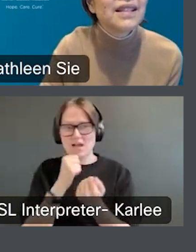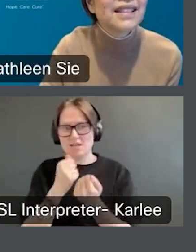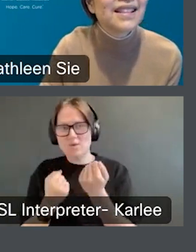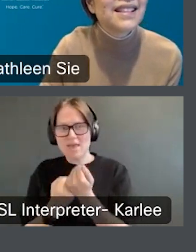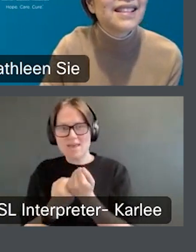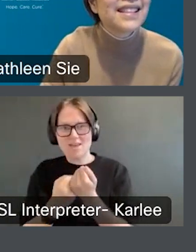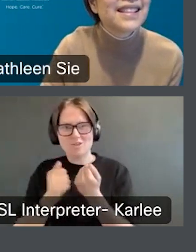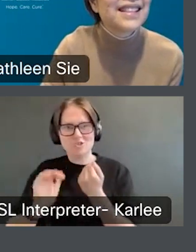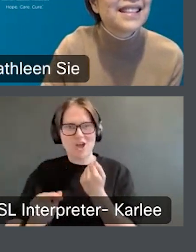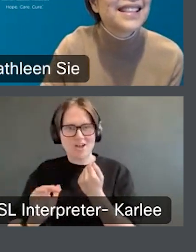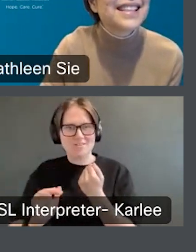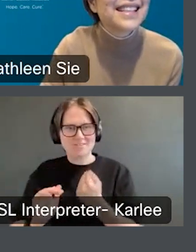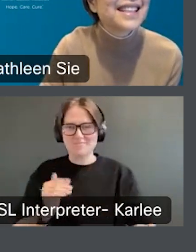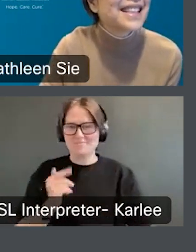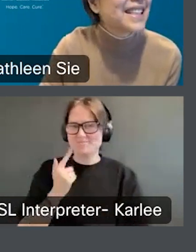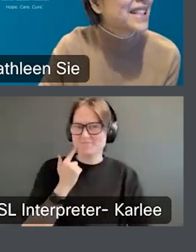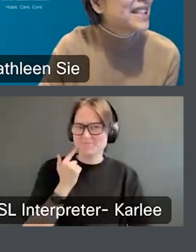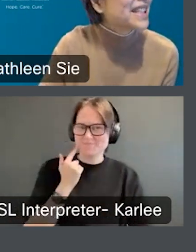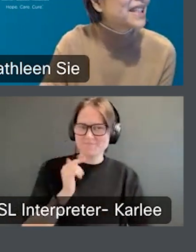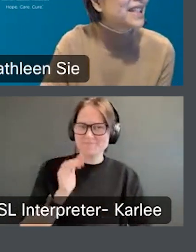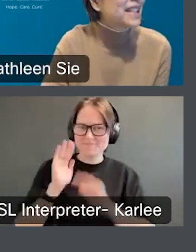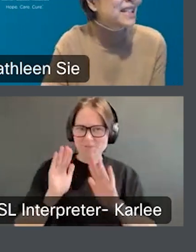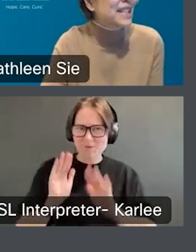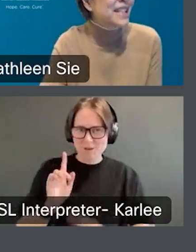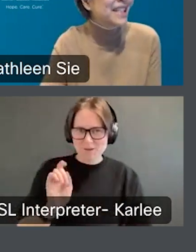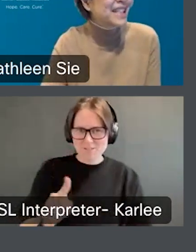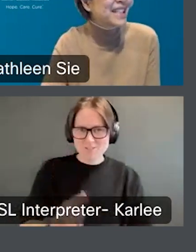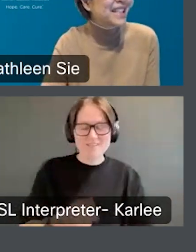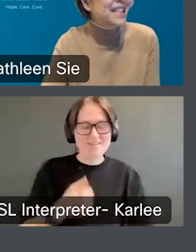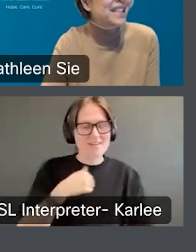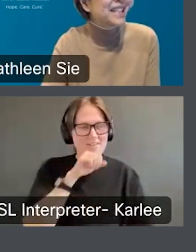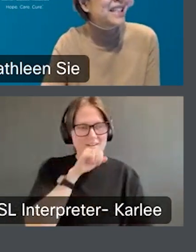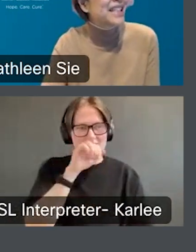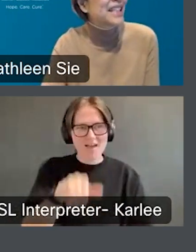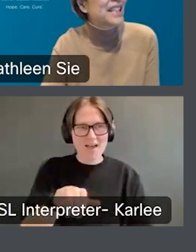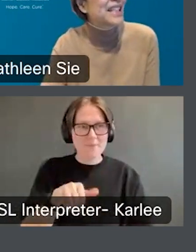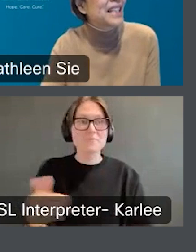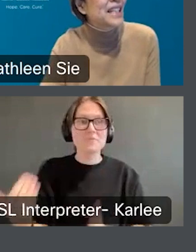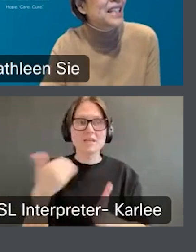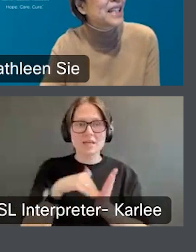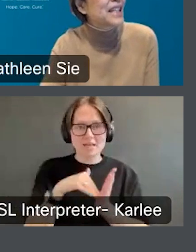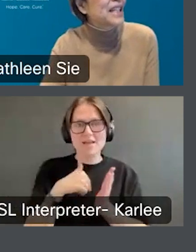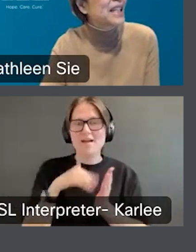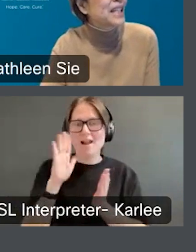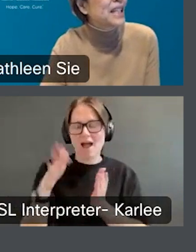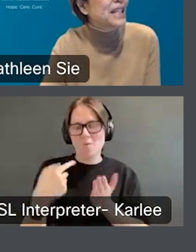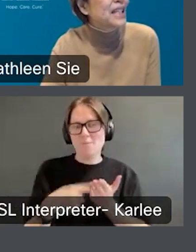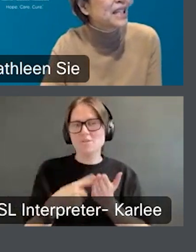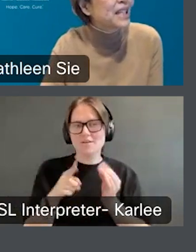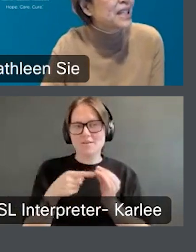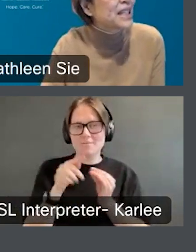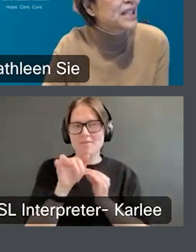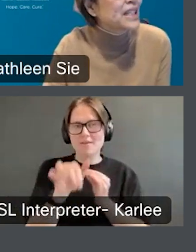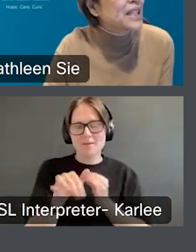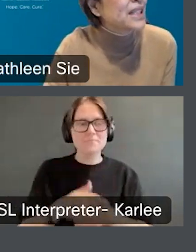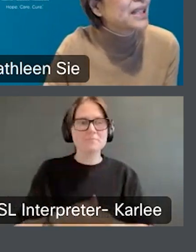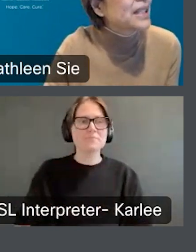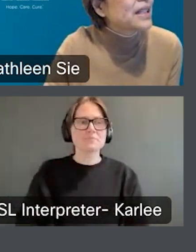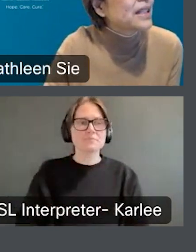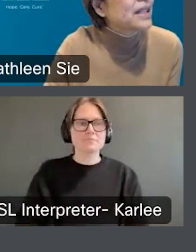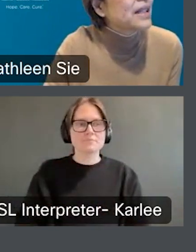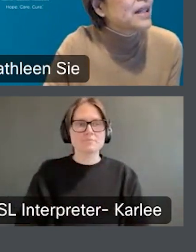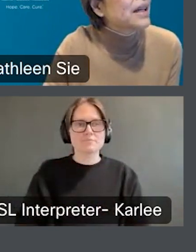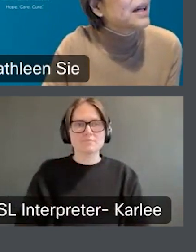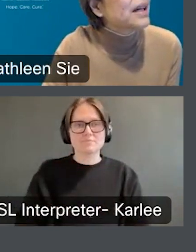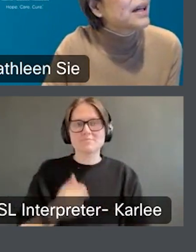So that's a great question. I love that. And again, I'll be talking about that. So So the way that, and I probably should have said this